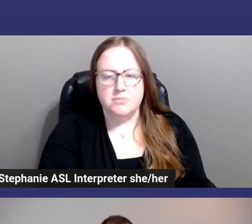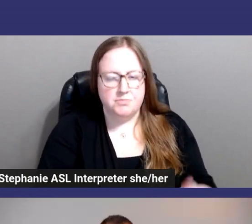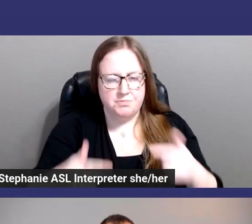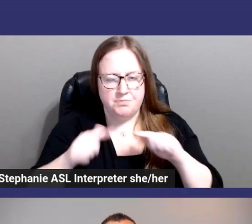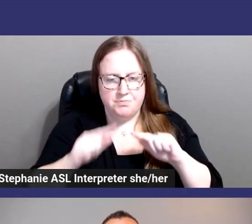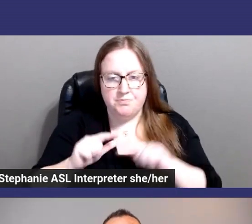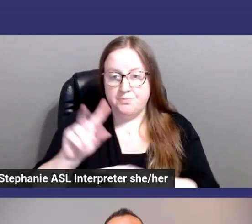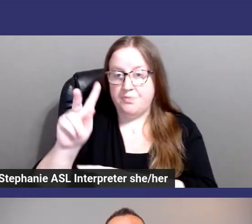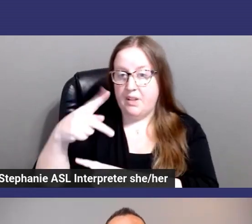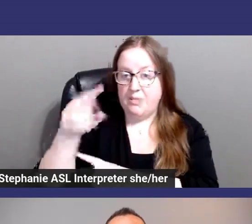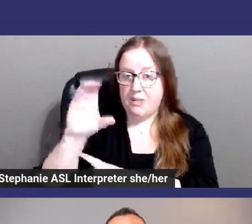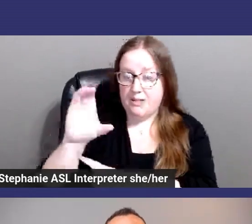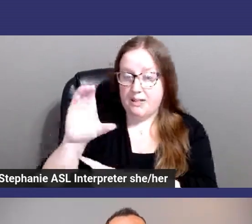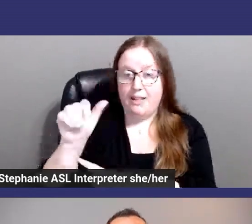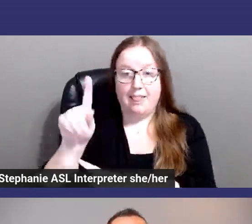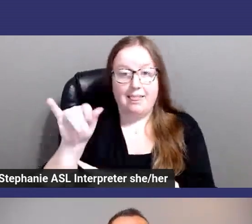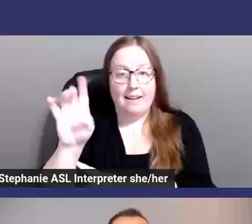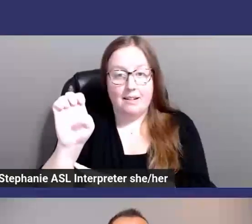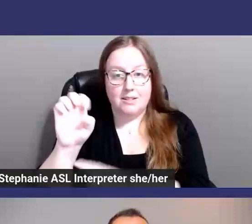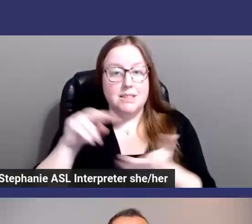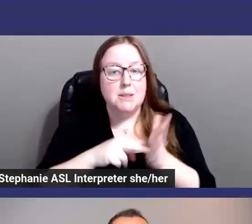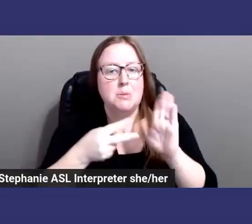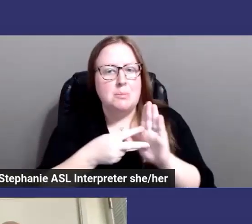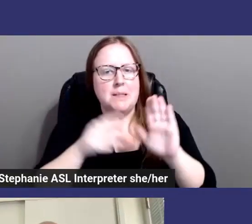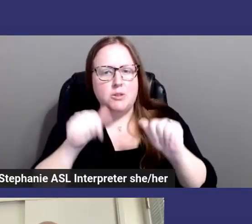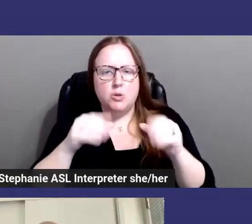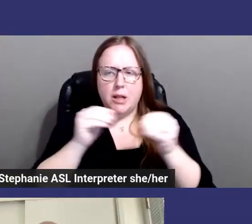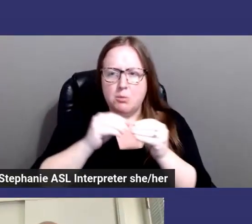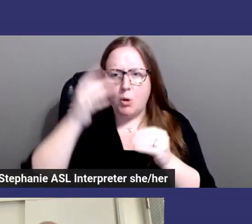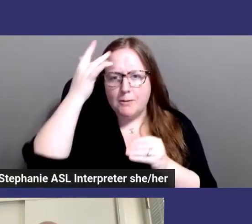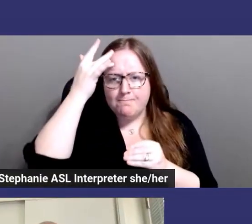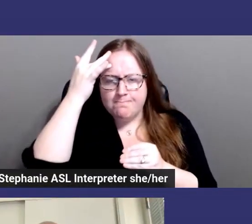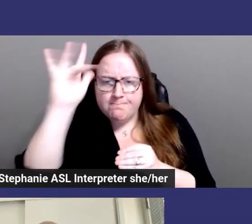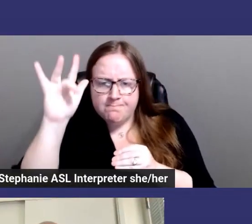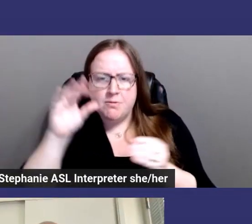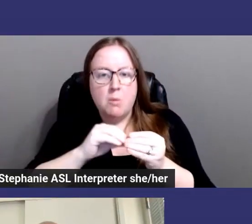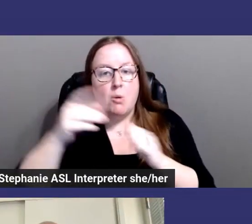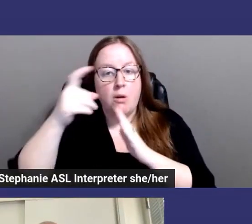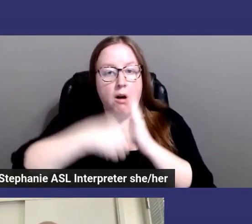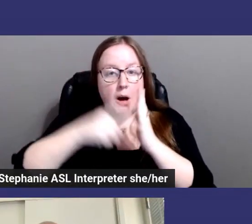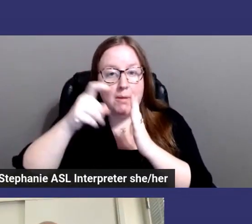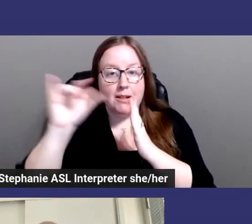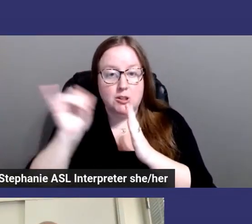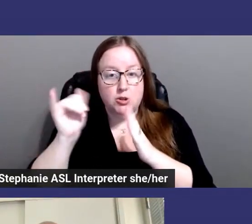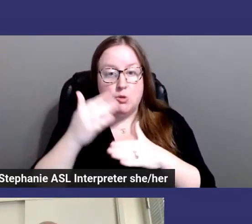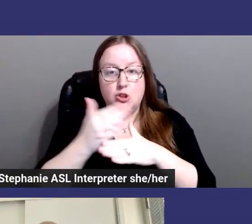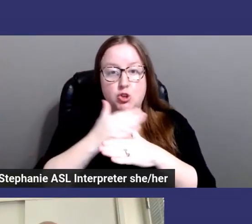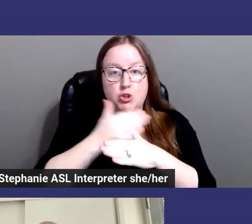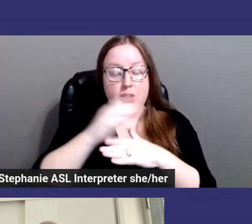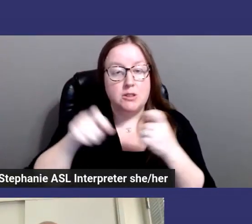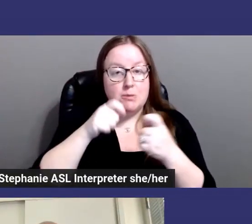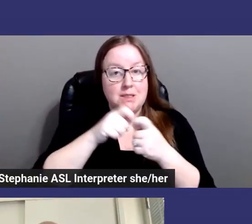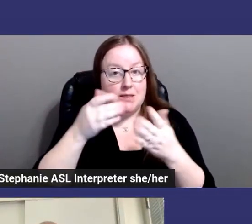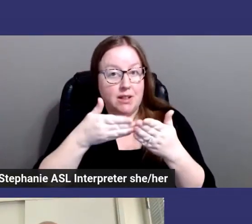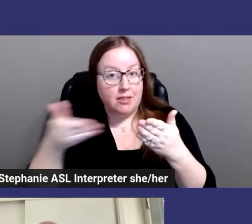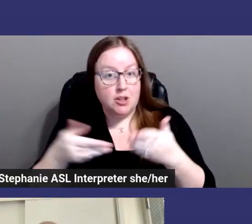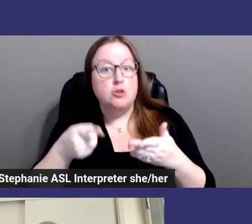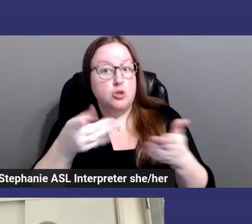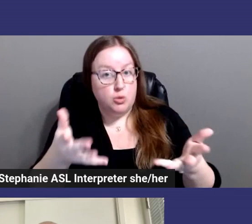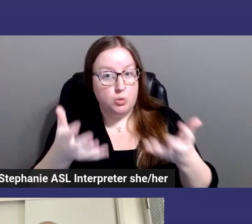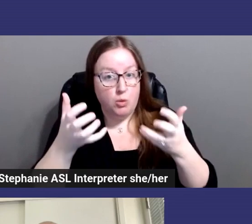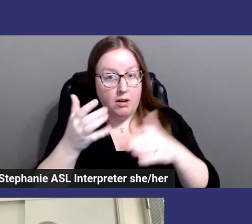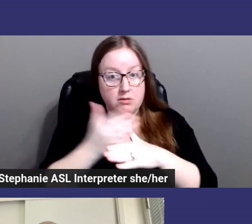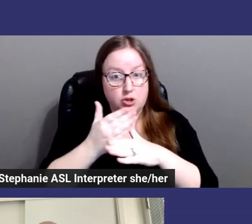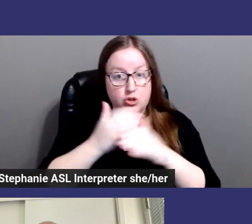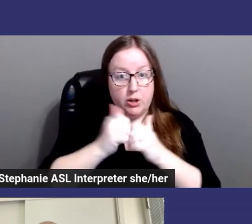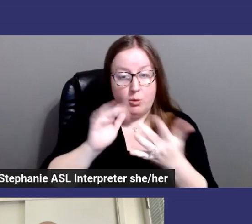VPC Lattice allows you to kind of more intelligently and more automatically share the specific things that you want to share with that